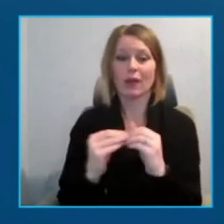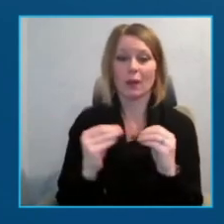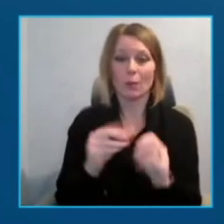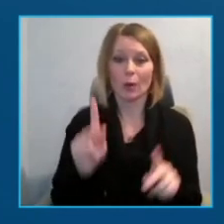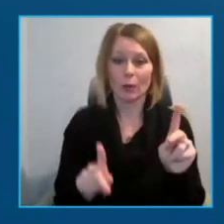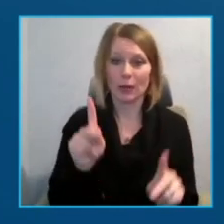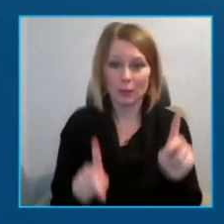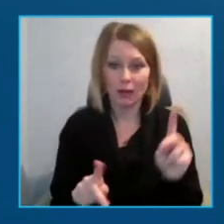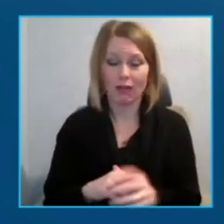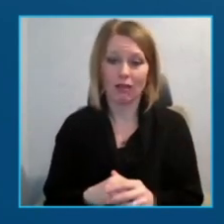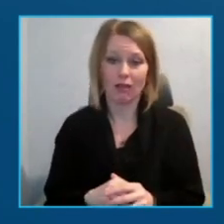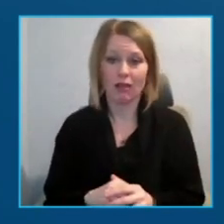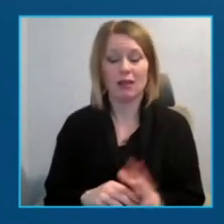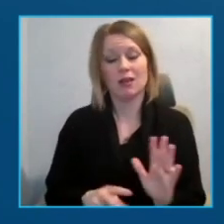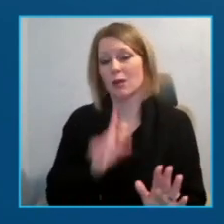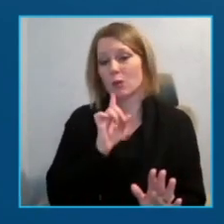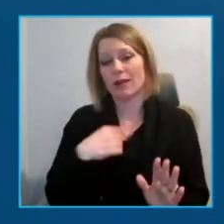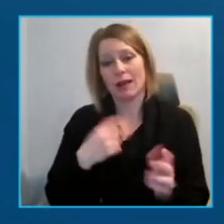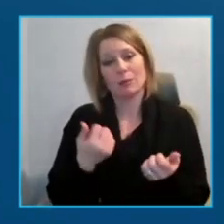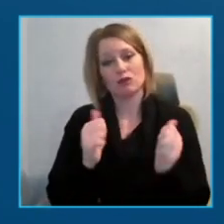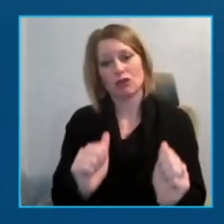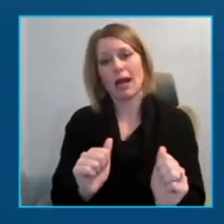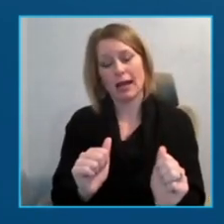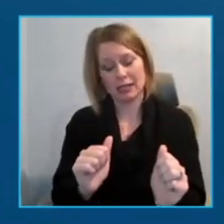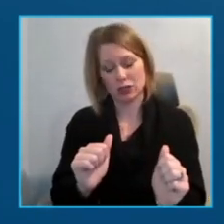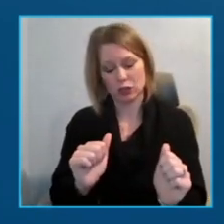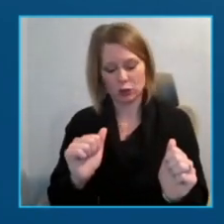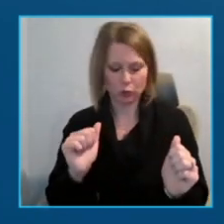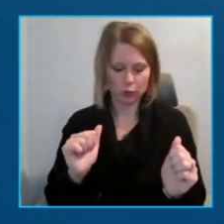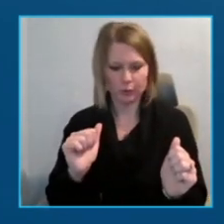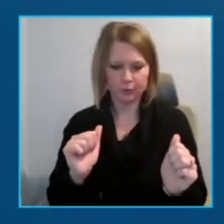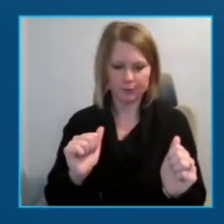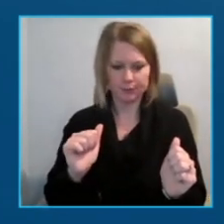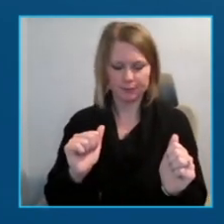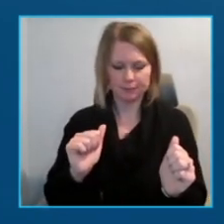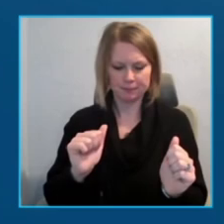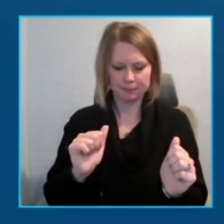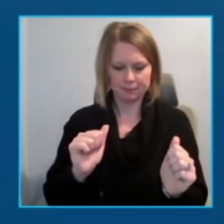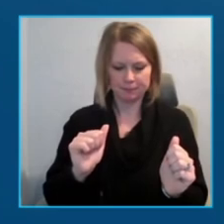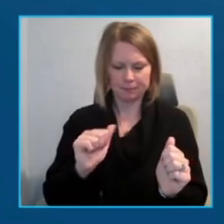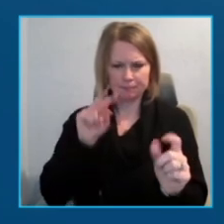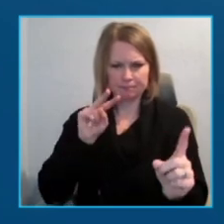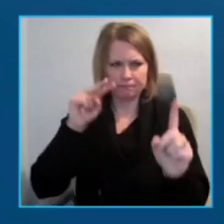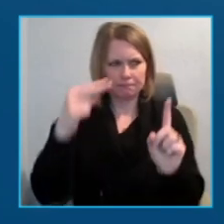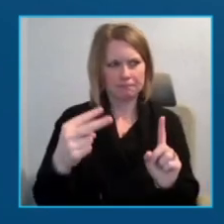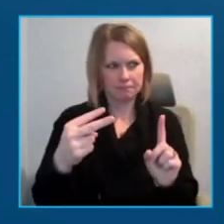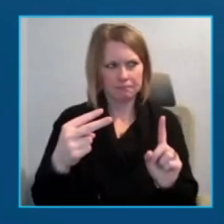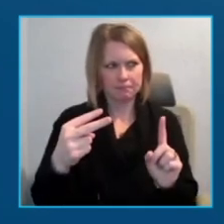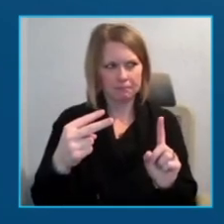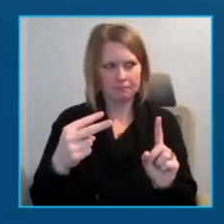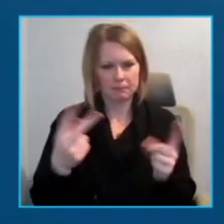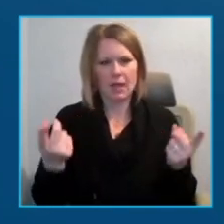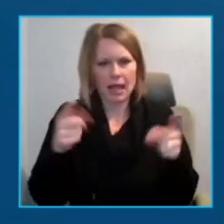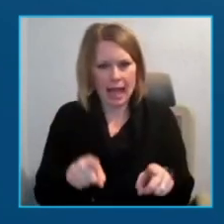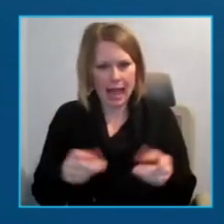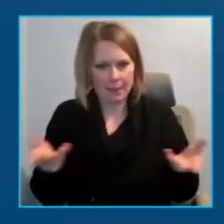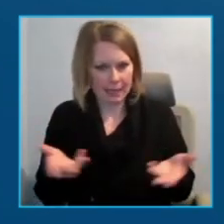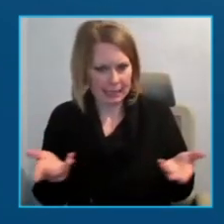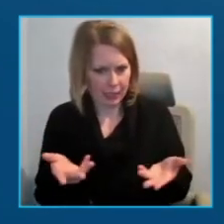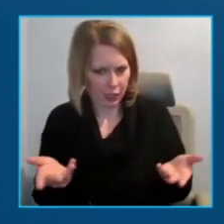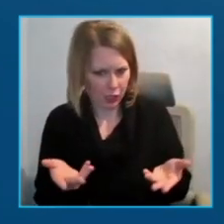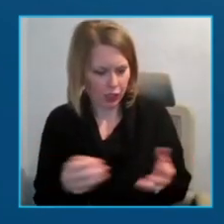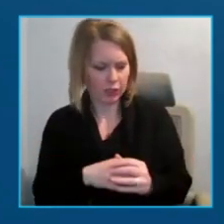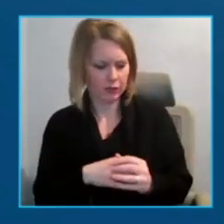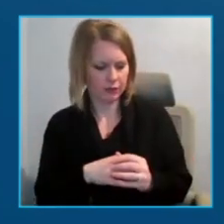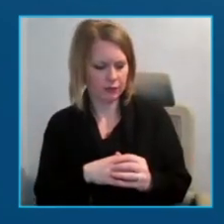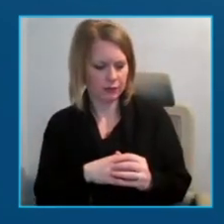And I'm trying to view this in the lens of what we do here may have accountability for other